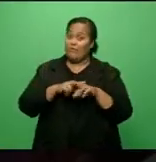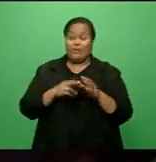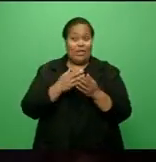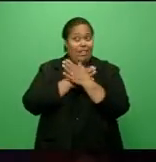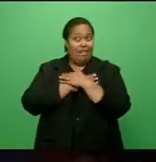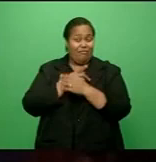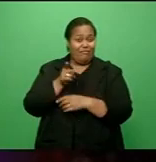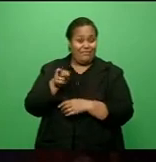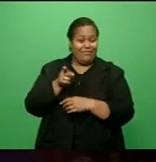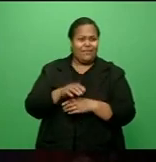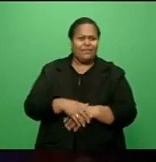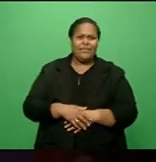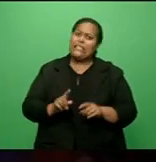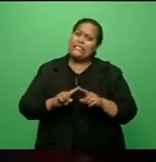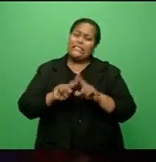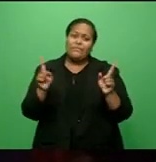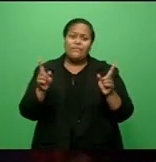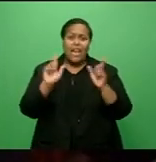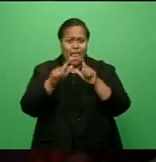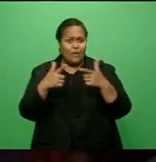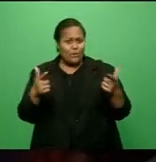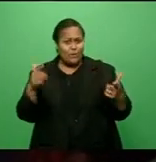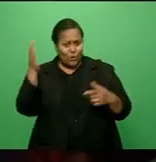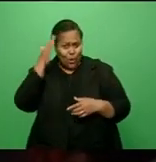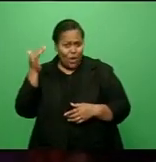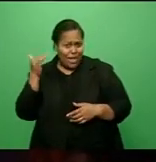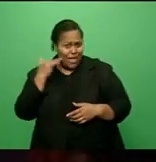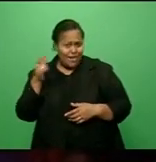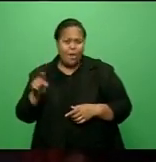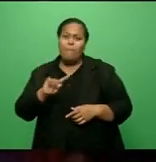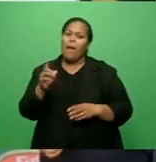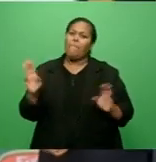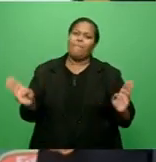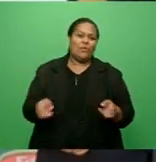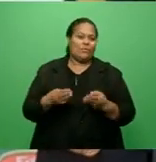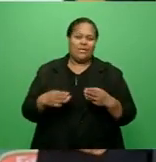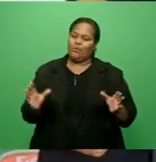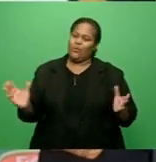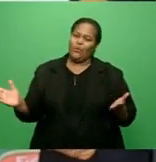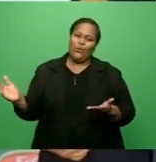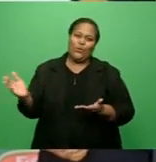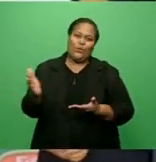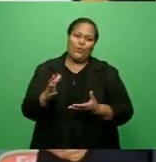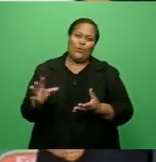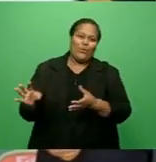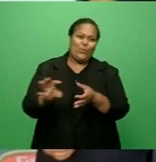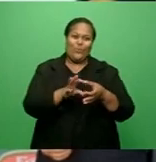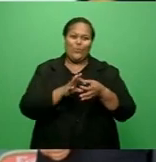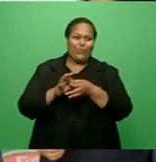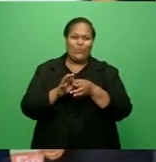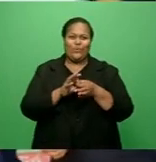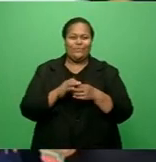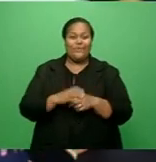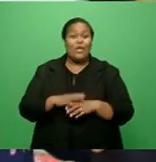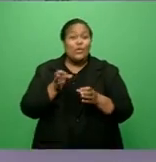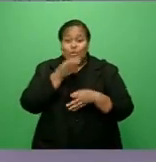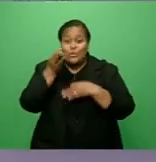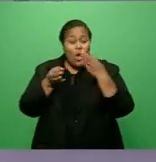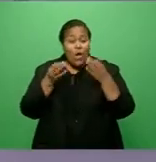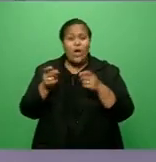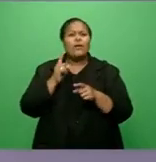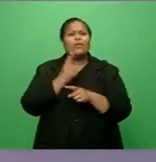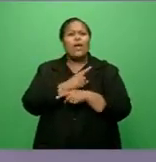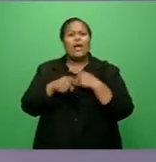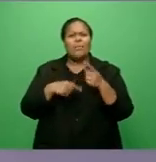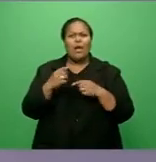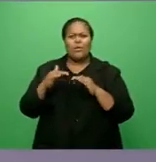it's a different language and everything, it's the art of music that gets everyone together. Their songs talk about the injustice of society. They also talk about